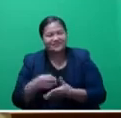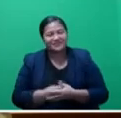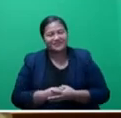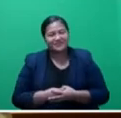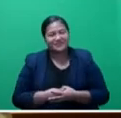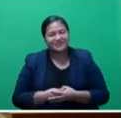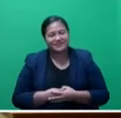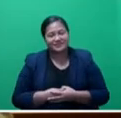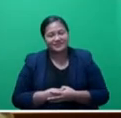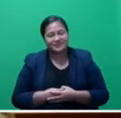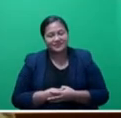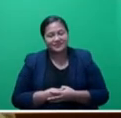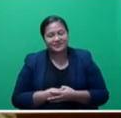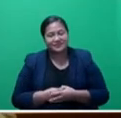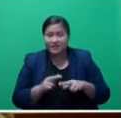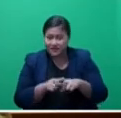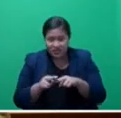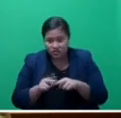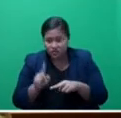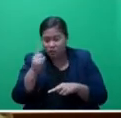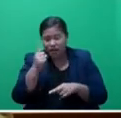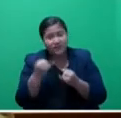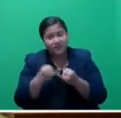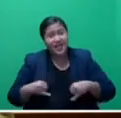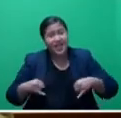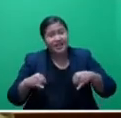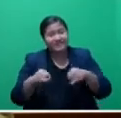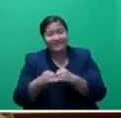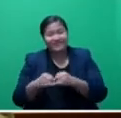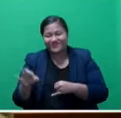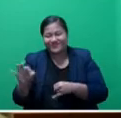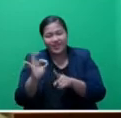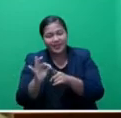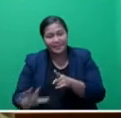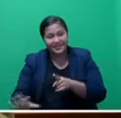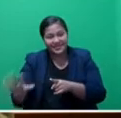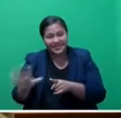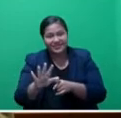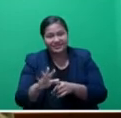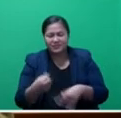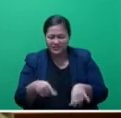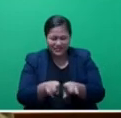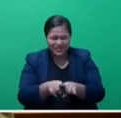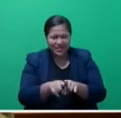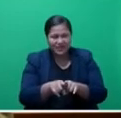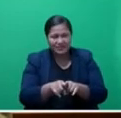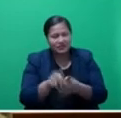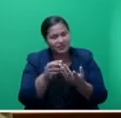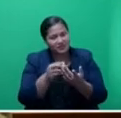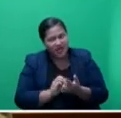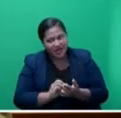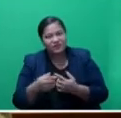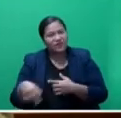Fiji is one of the island states in the Pacific, sir, which is like the rest except the bigger ones, prone